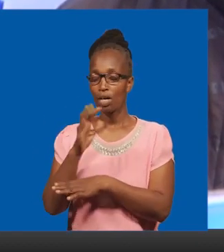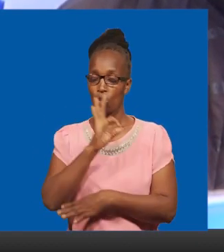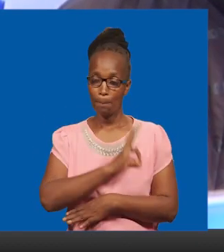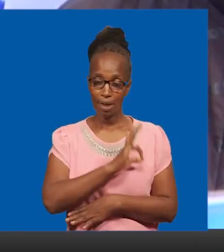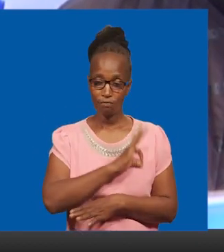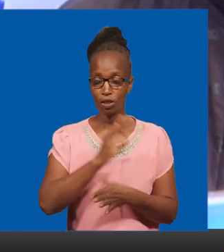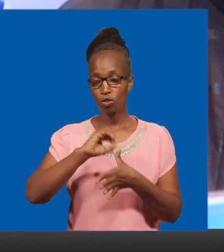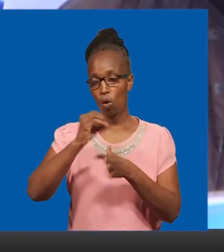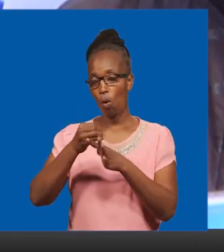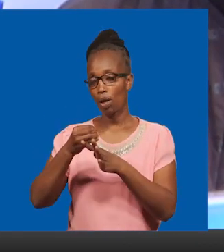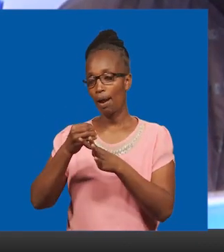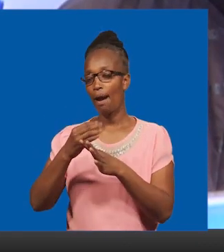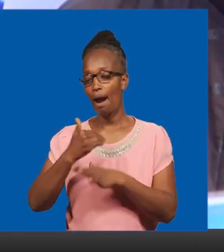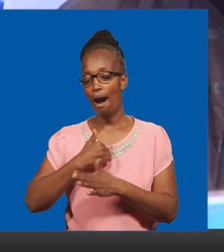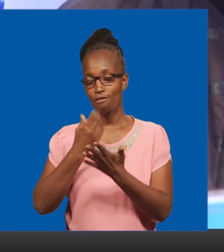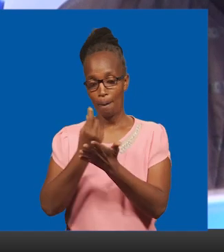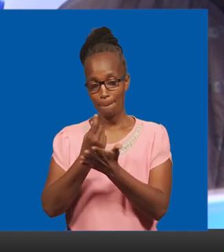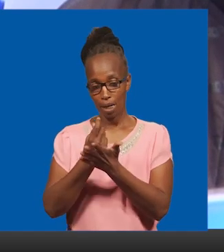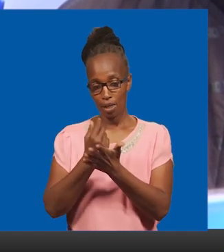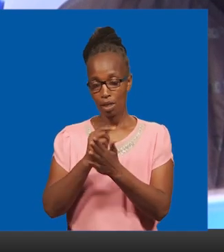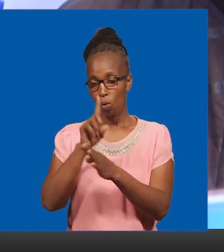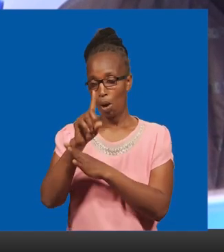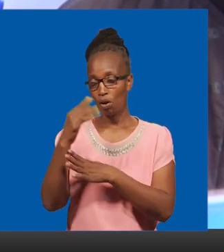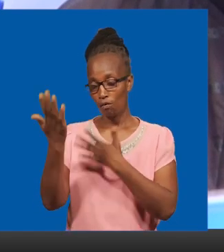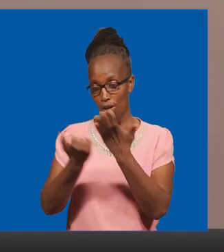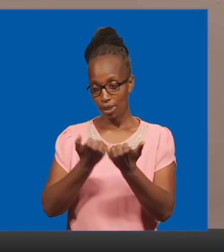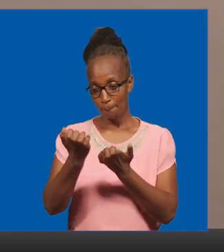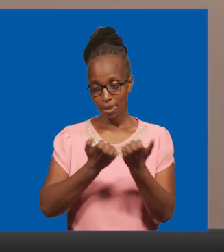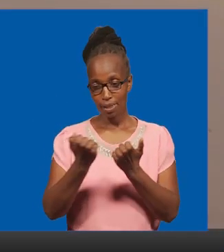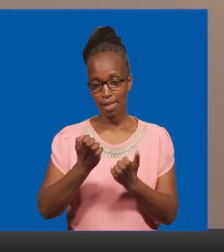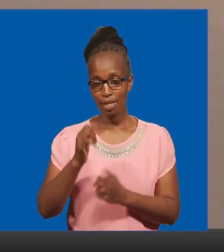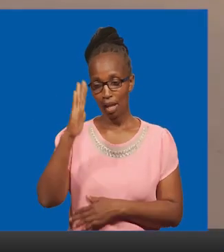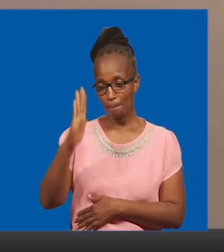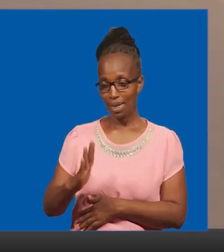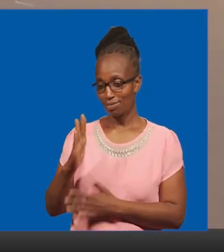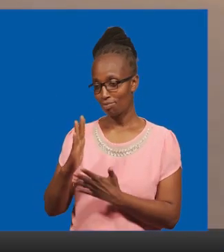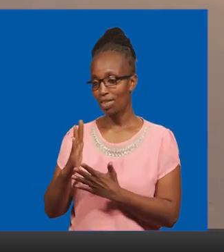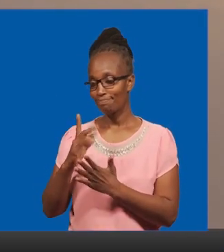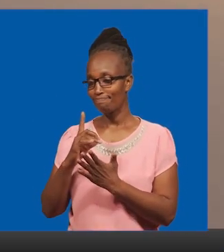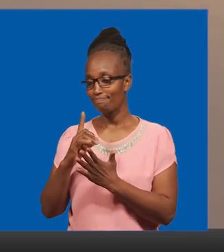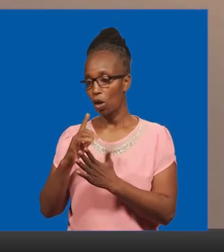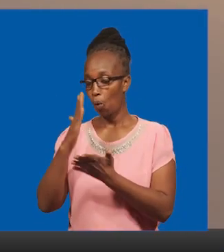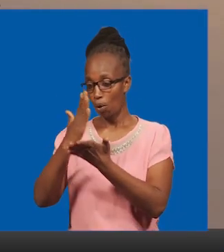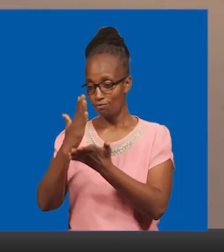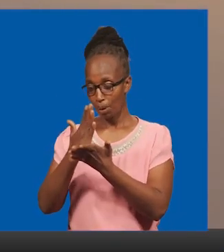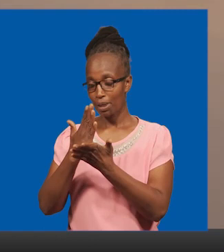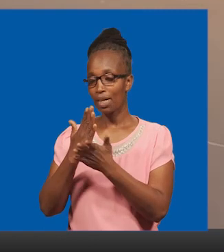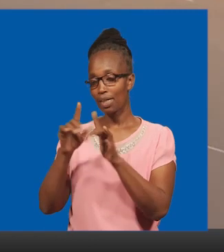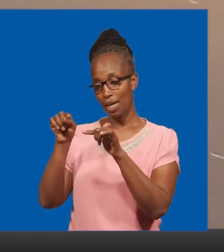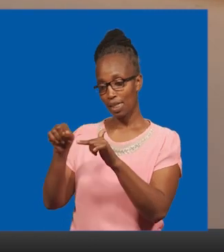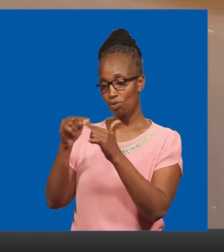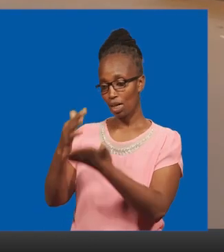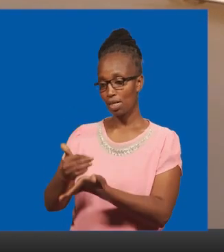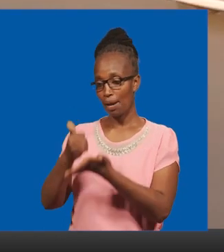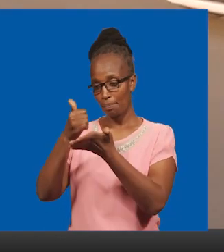social media meaningfully to gain or to generate income. Naye mfanyi biashara mmoja alisema mafunzo haya